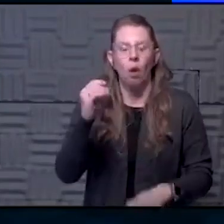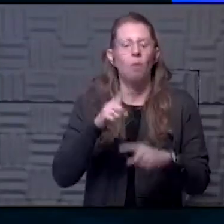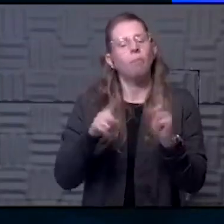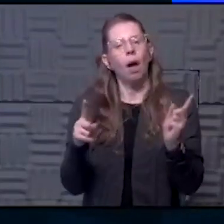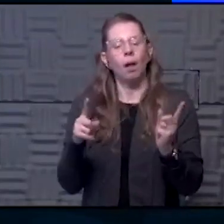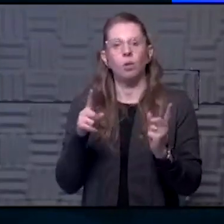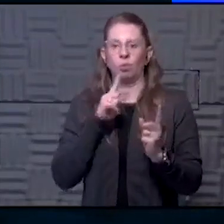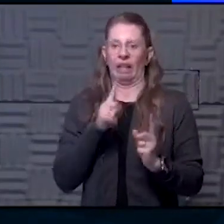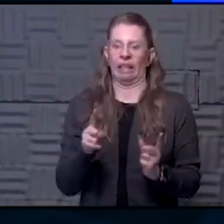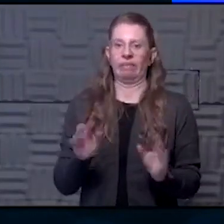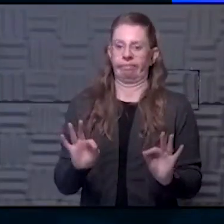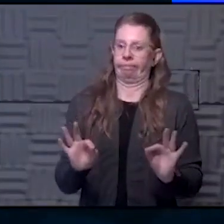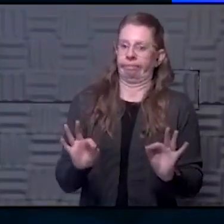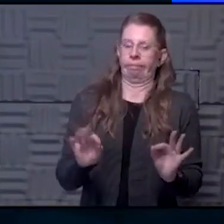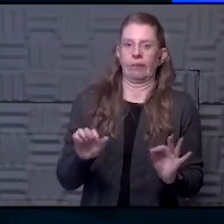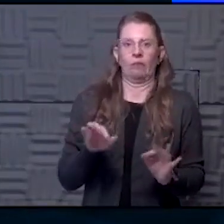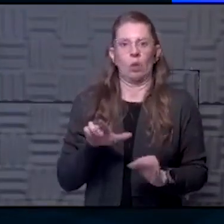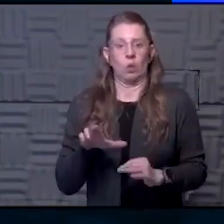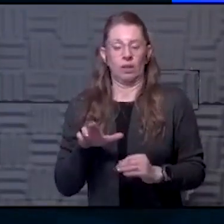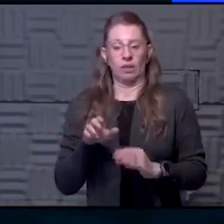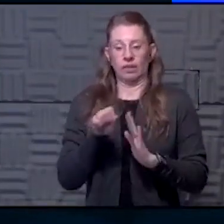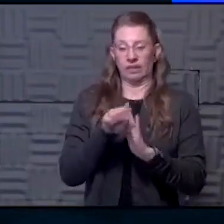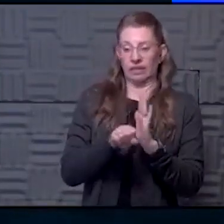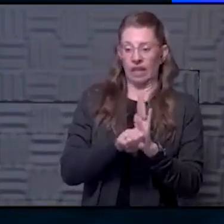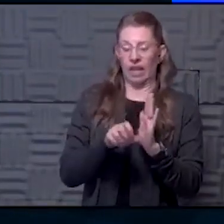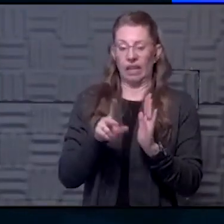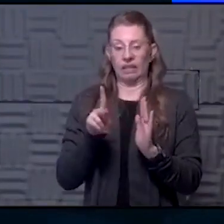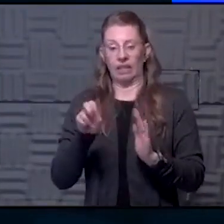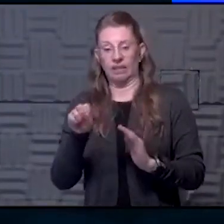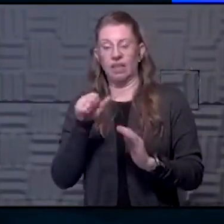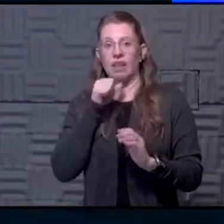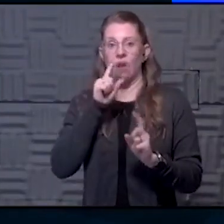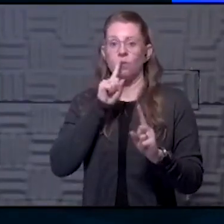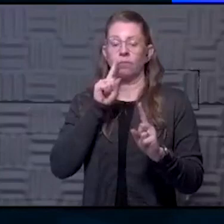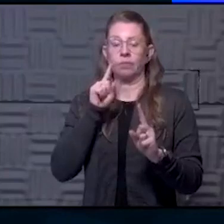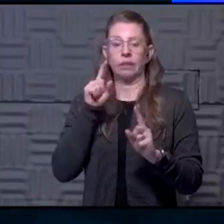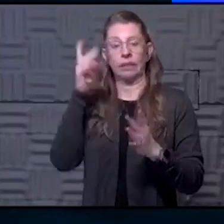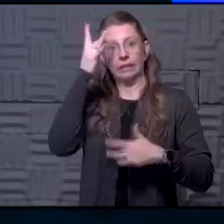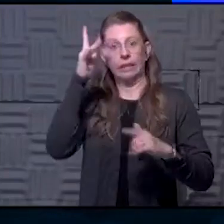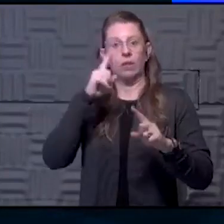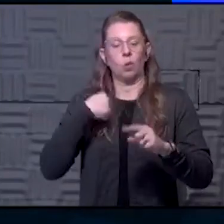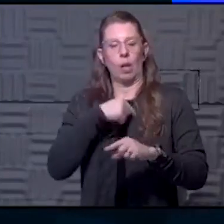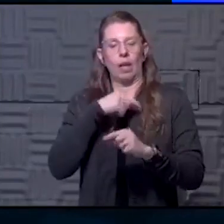essentially none. You know, influenza to the state is not a reportable disease, but we do